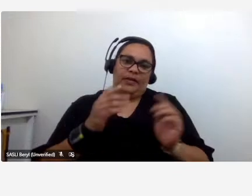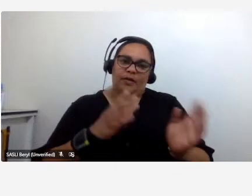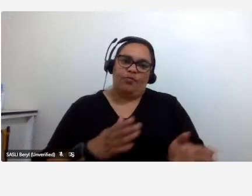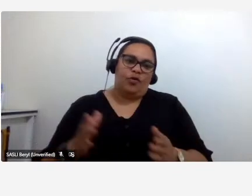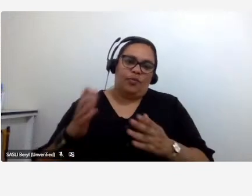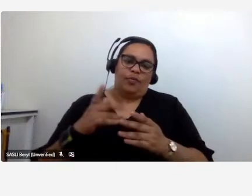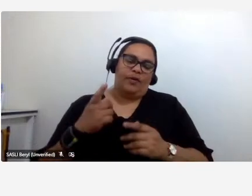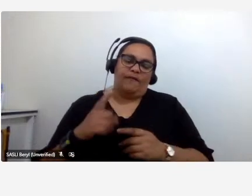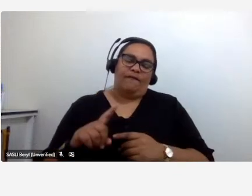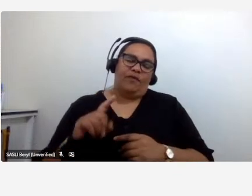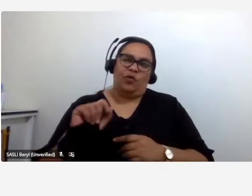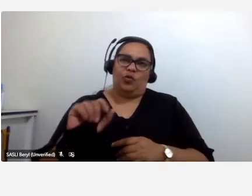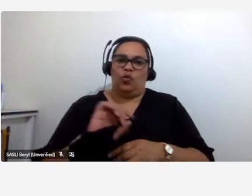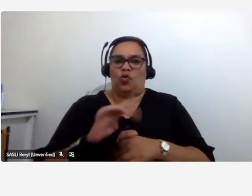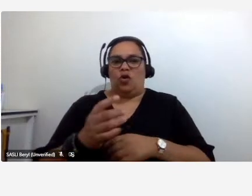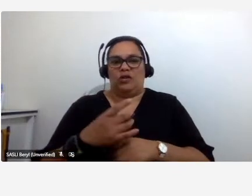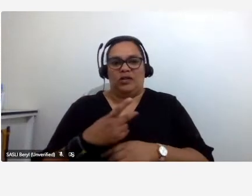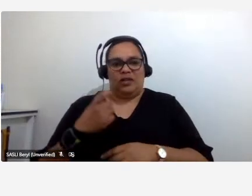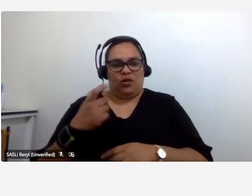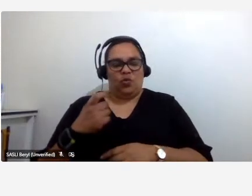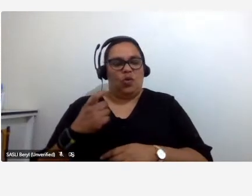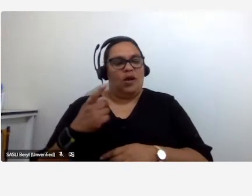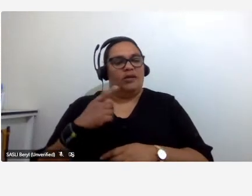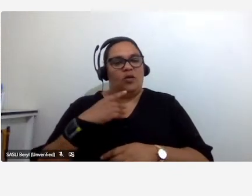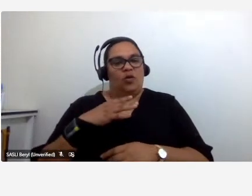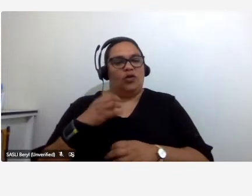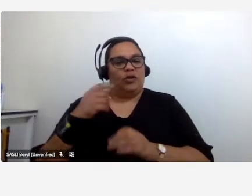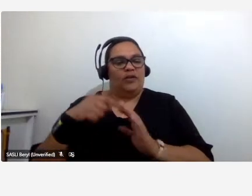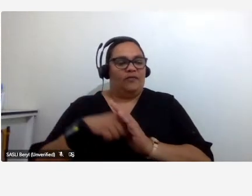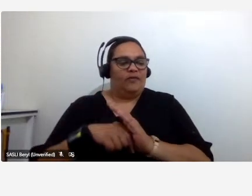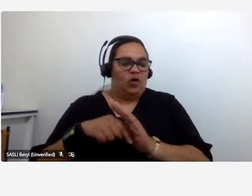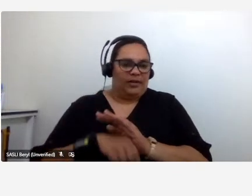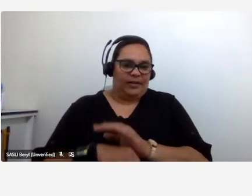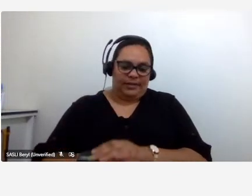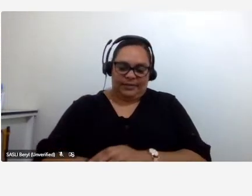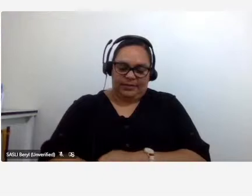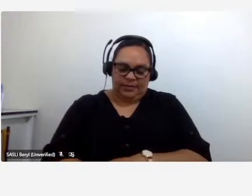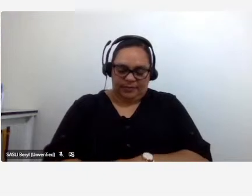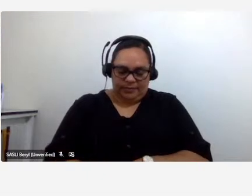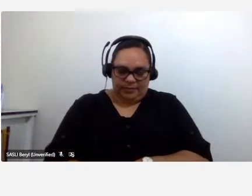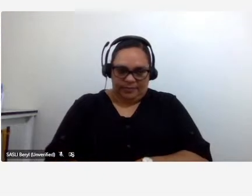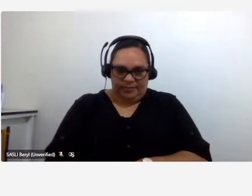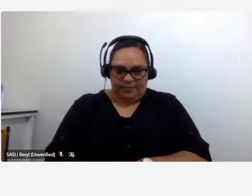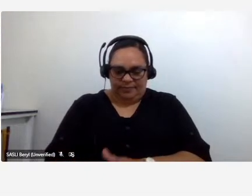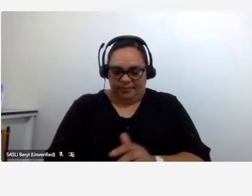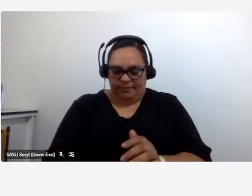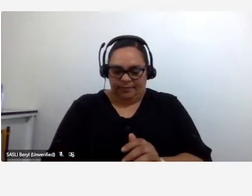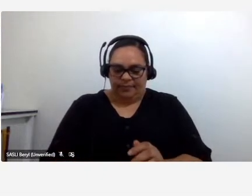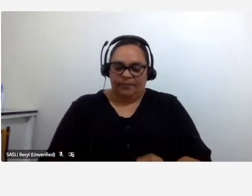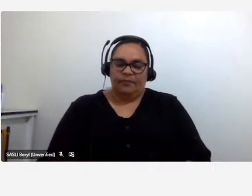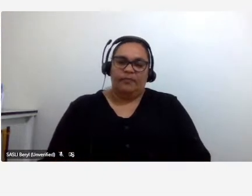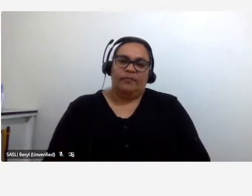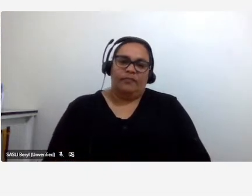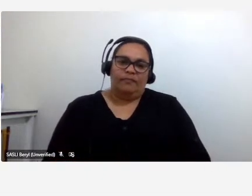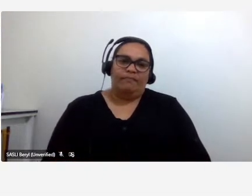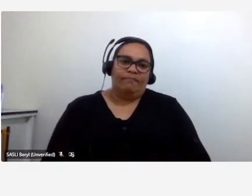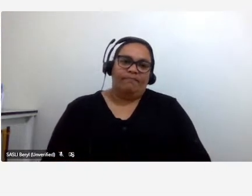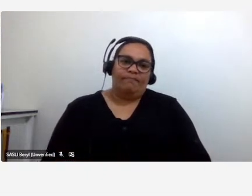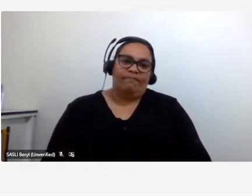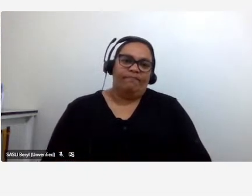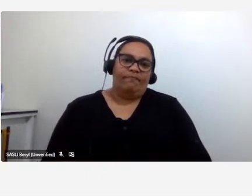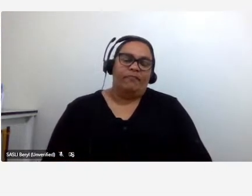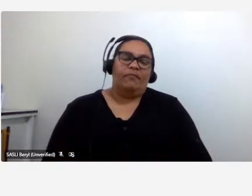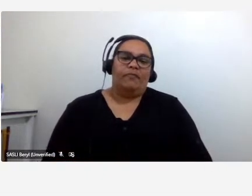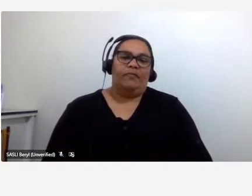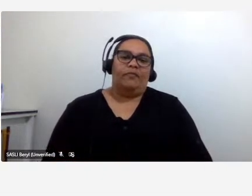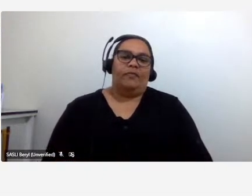the consultant ones just to give some context. And then, yeah, let me